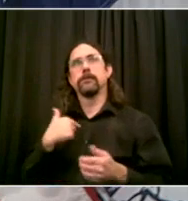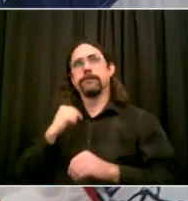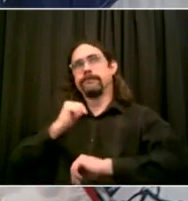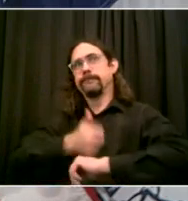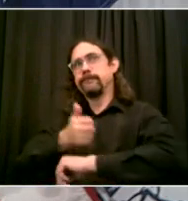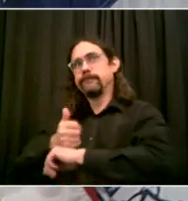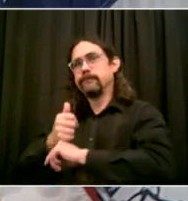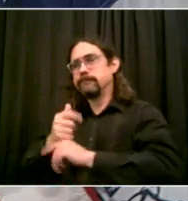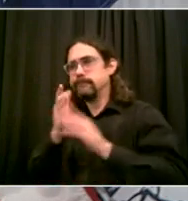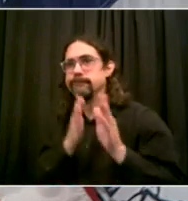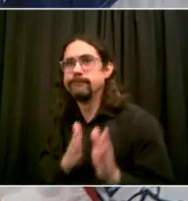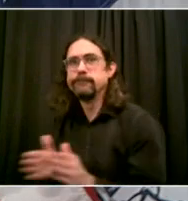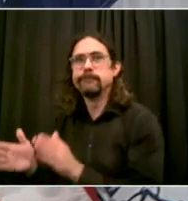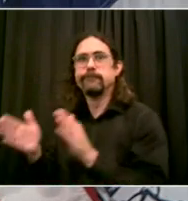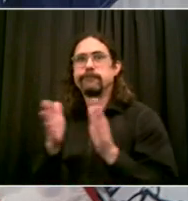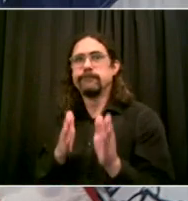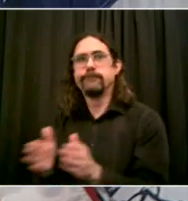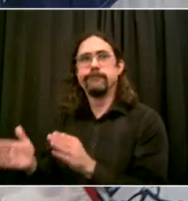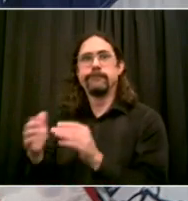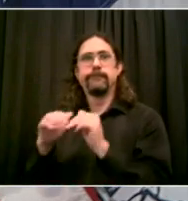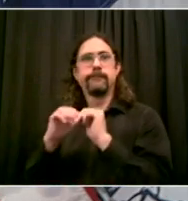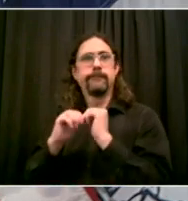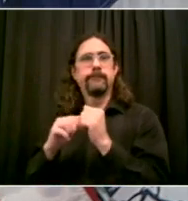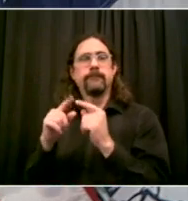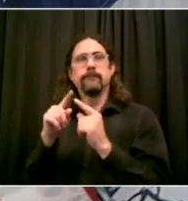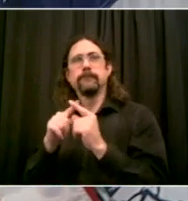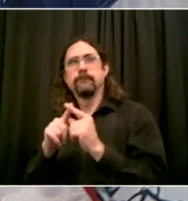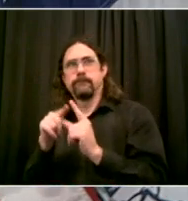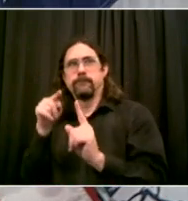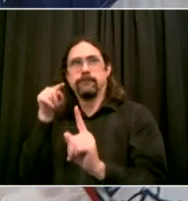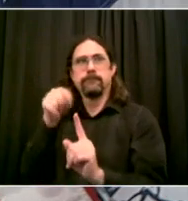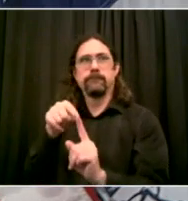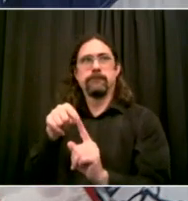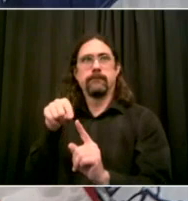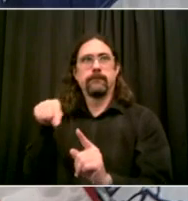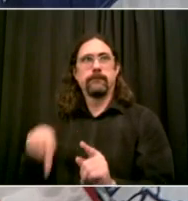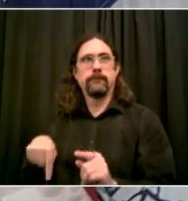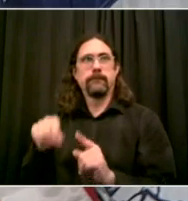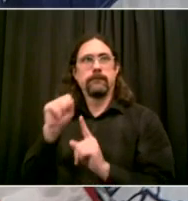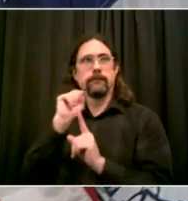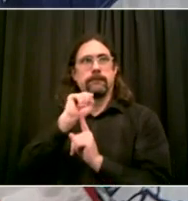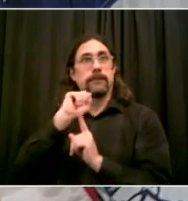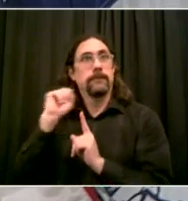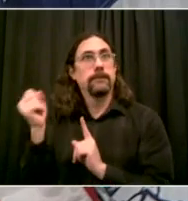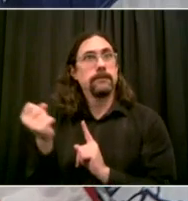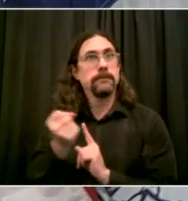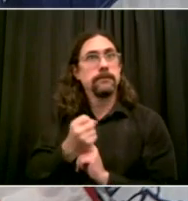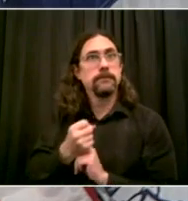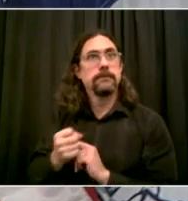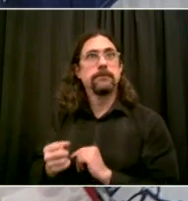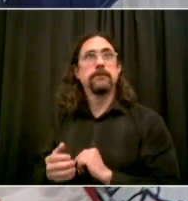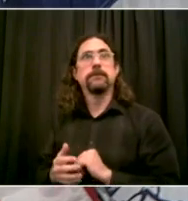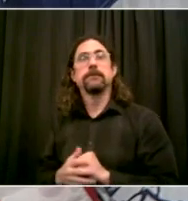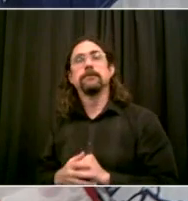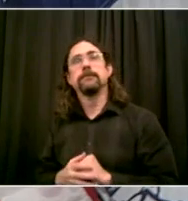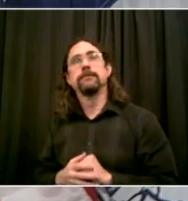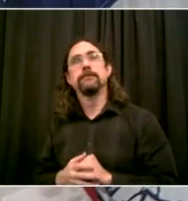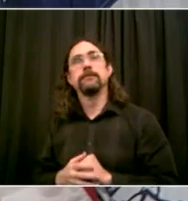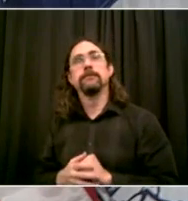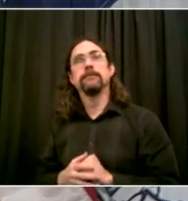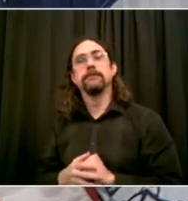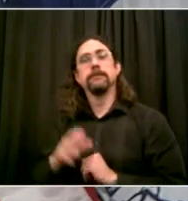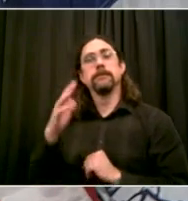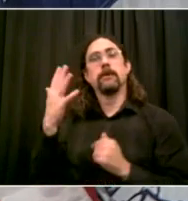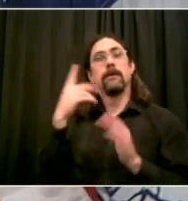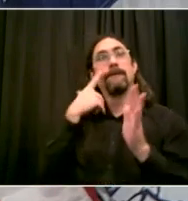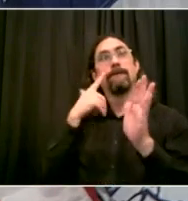those schools will open on Thursday. Wednesday is a holiday, obviously, for Veterans Day. Those schools will open on Thursday, the